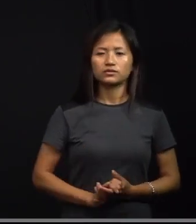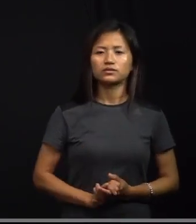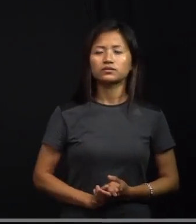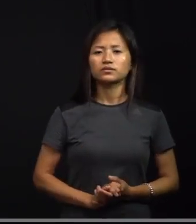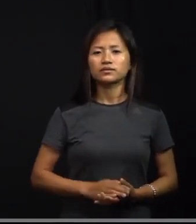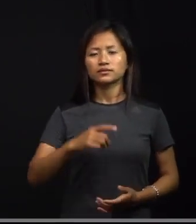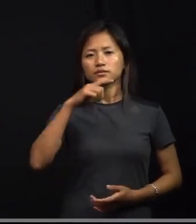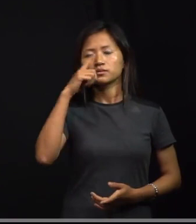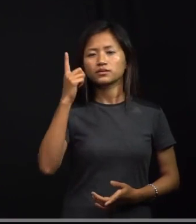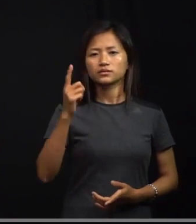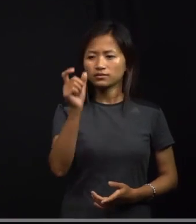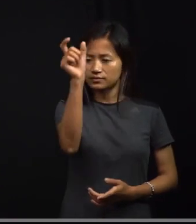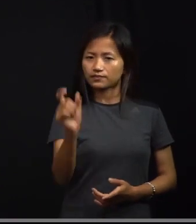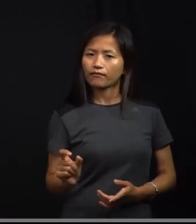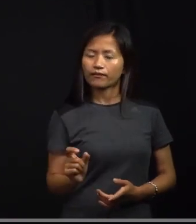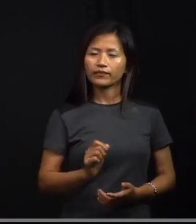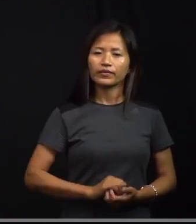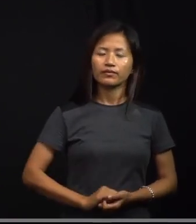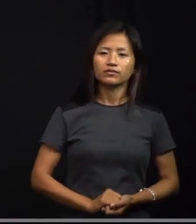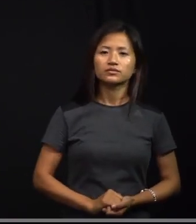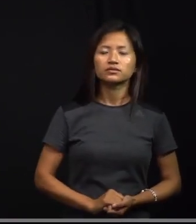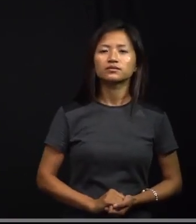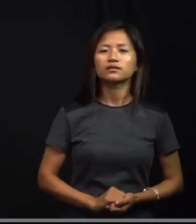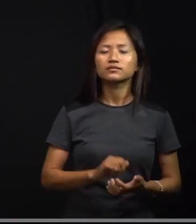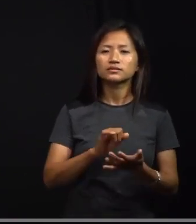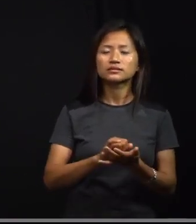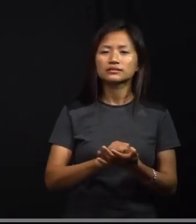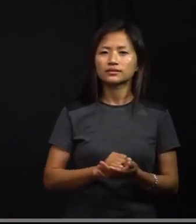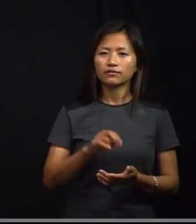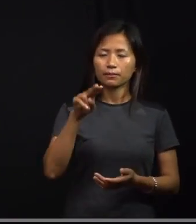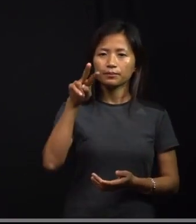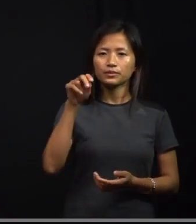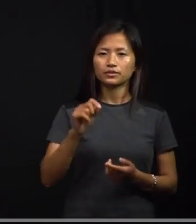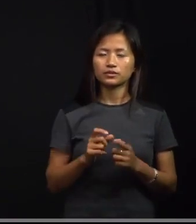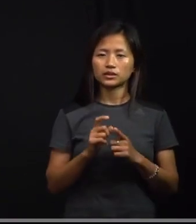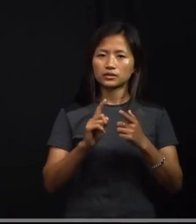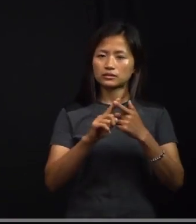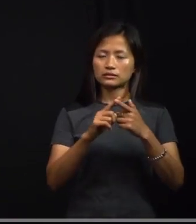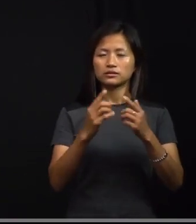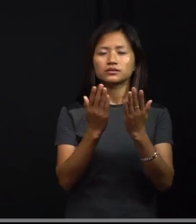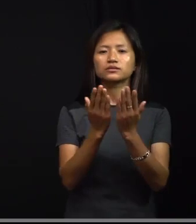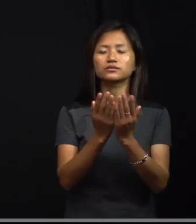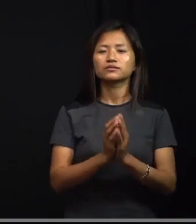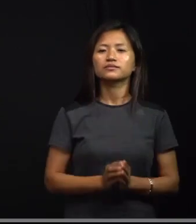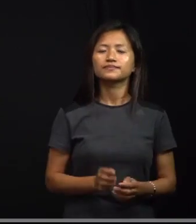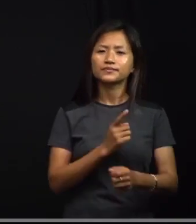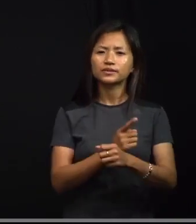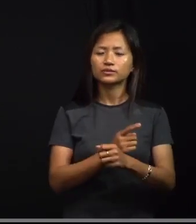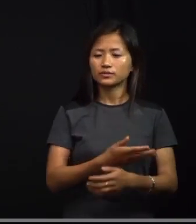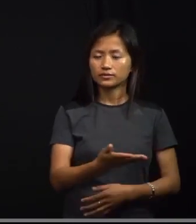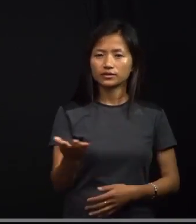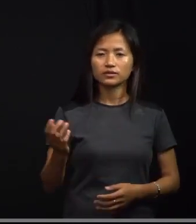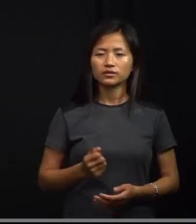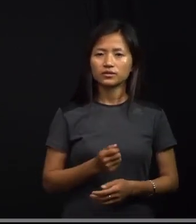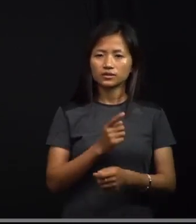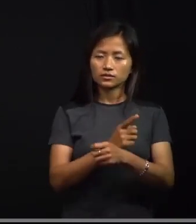a smarter individual, isn't it? So that is the meaning of education. The teacher will be there and the teacher will